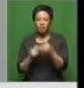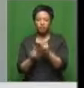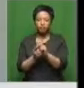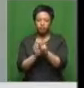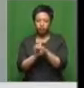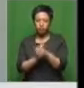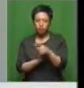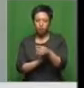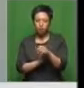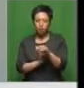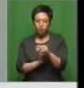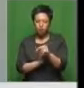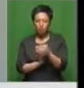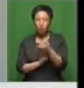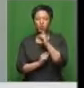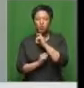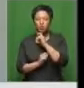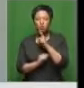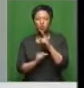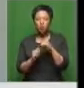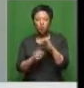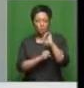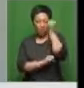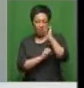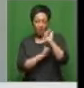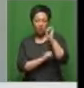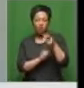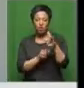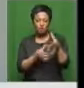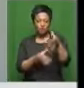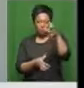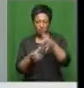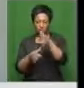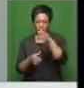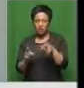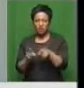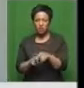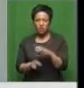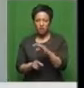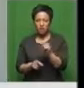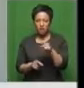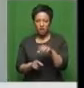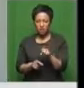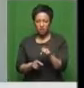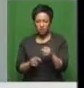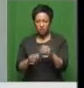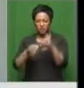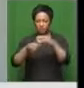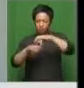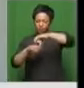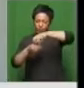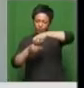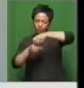we can use then for processing and manufacturing bottles, as well as caps and Simpiwe. This is the first biodegradable